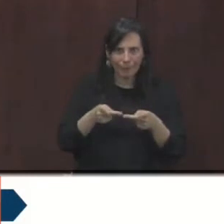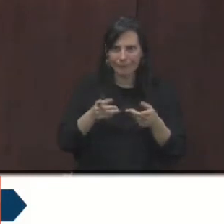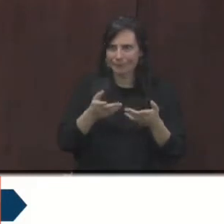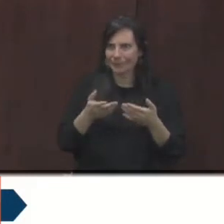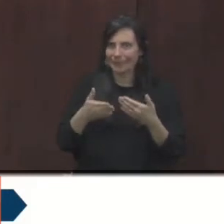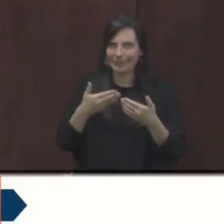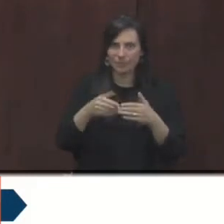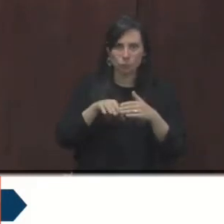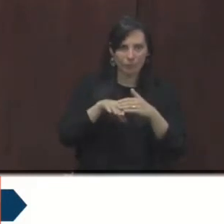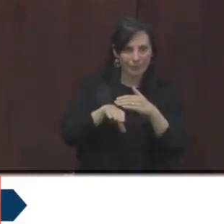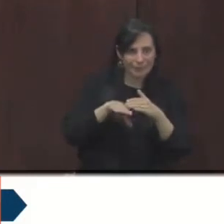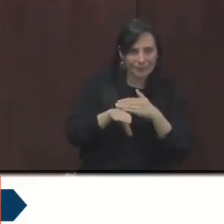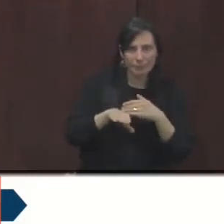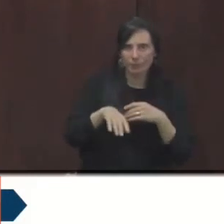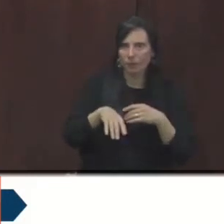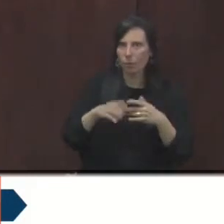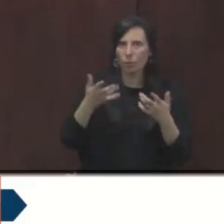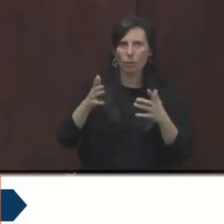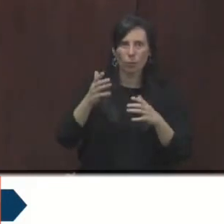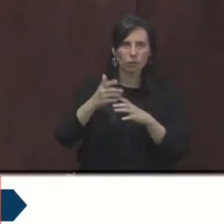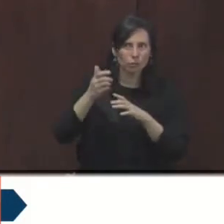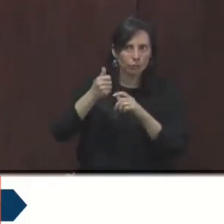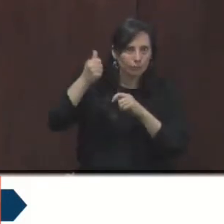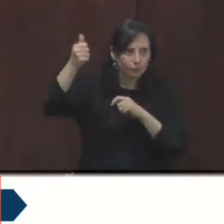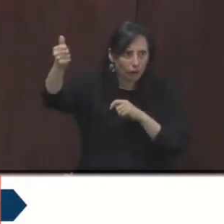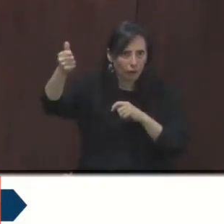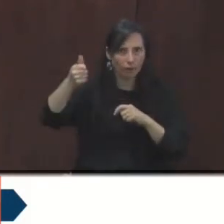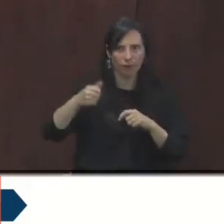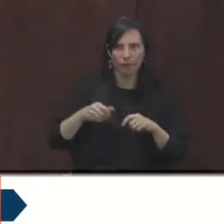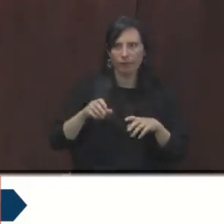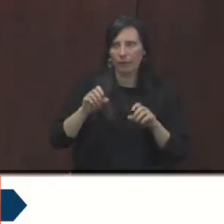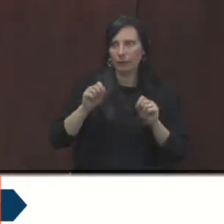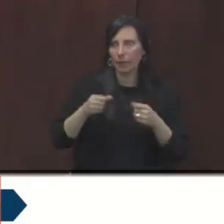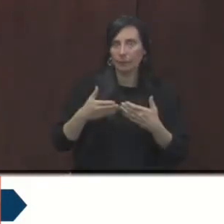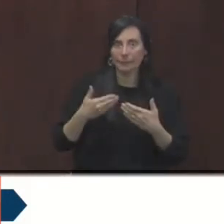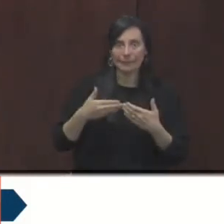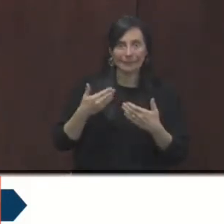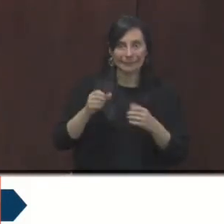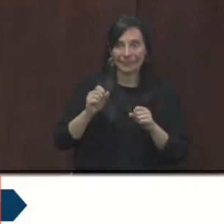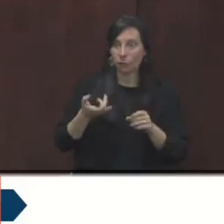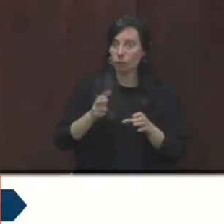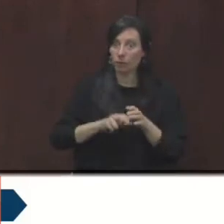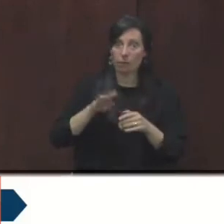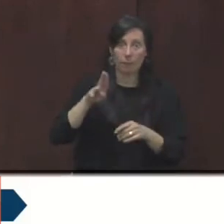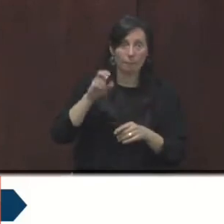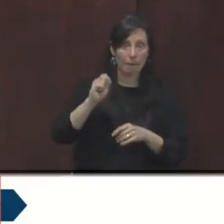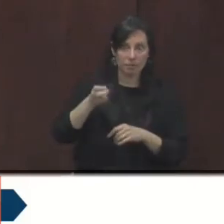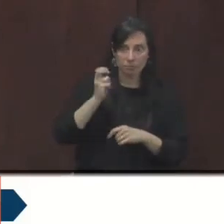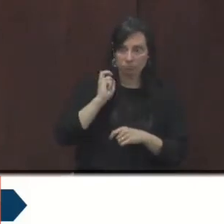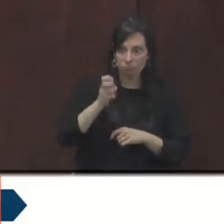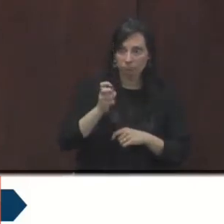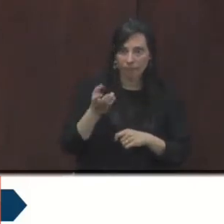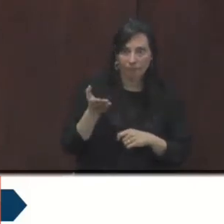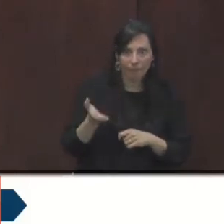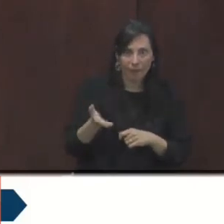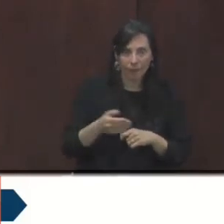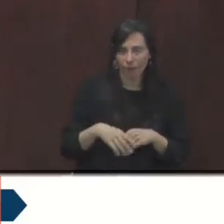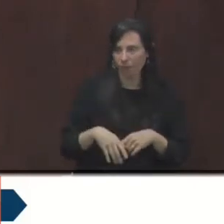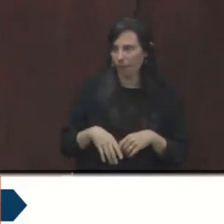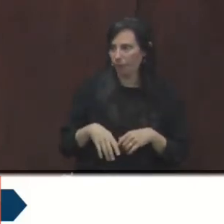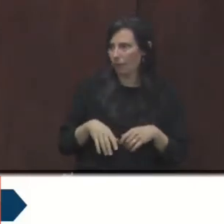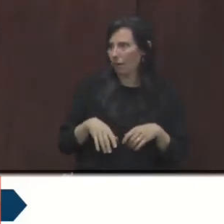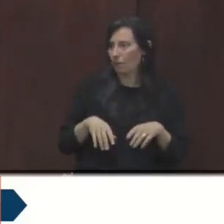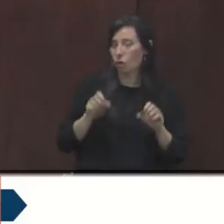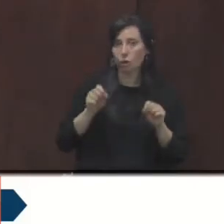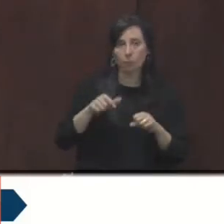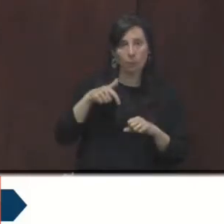Are they centrally located? Are there ways for us to do this so that, can we look at hybrids of walk